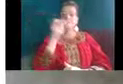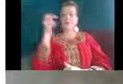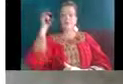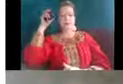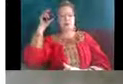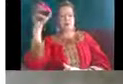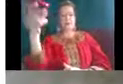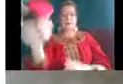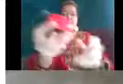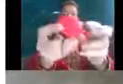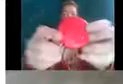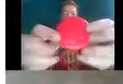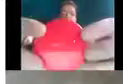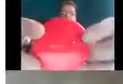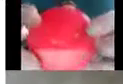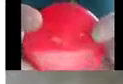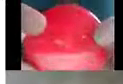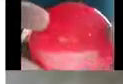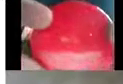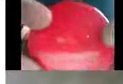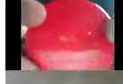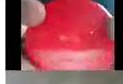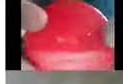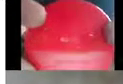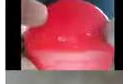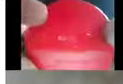muscle movement so i'm hoping you can hear it